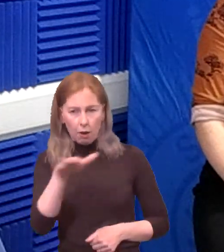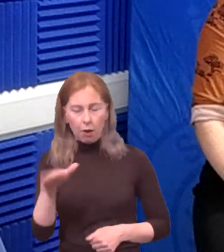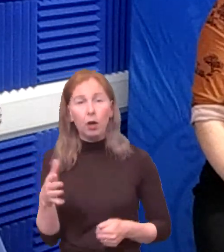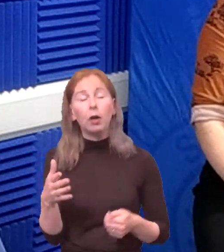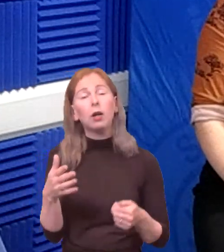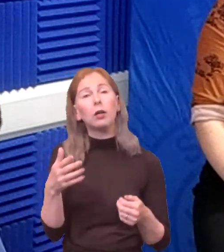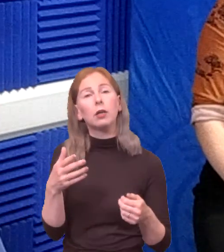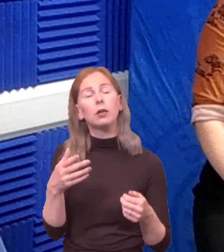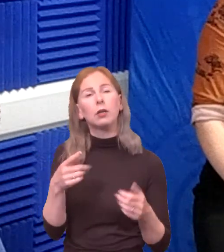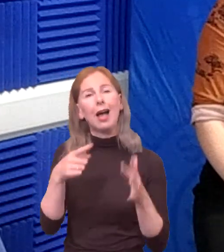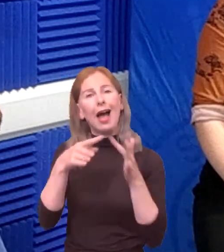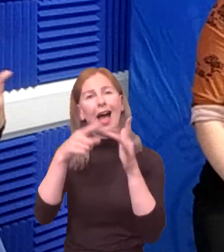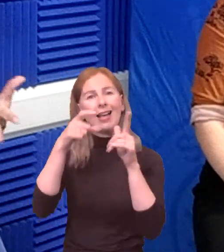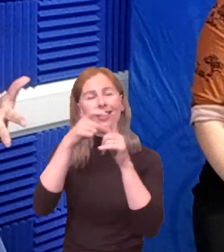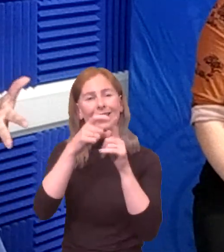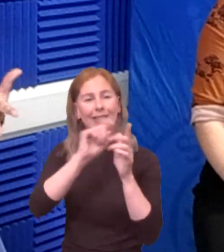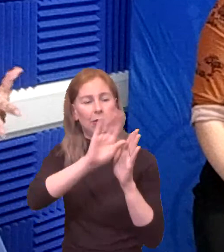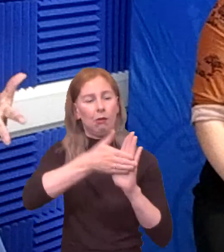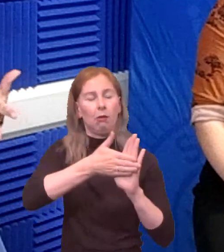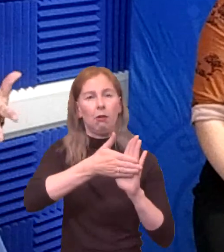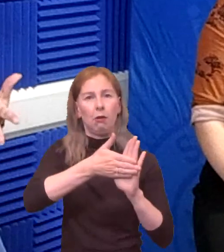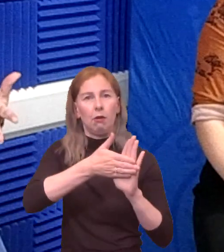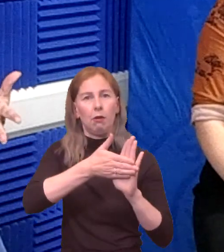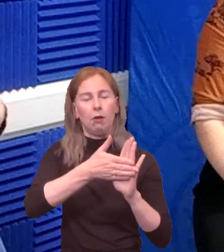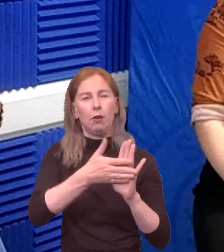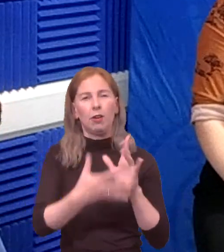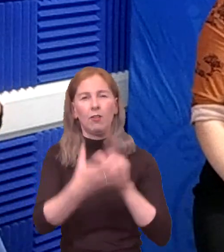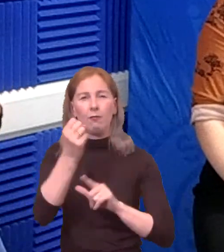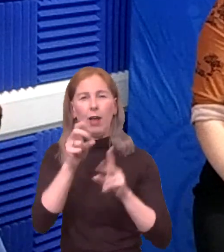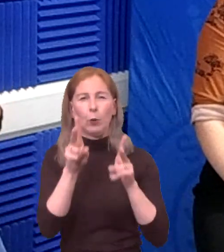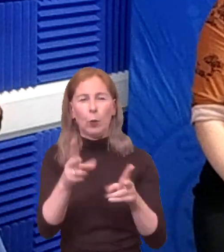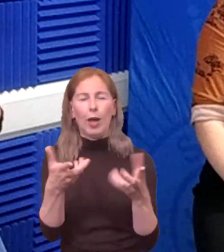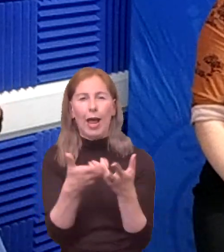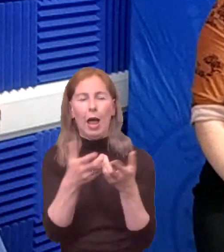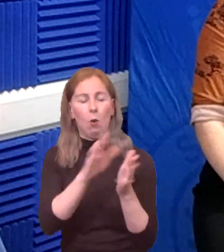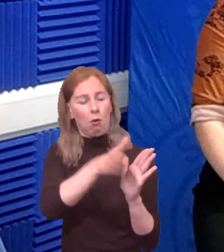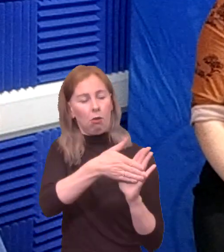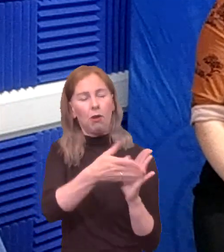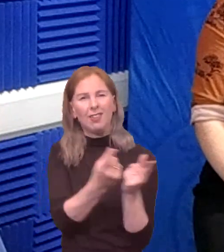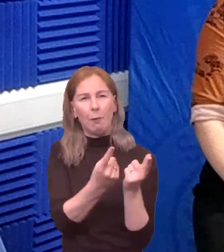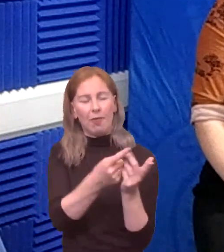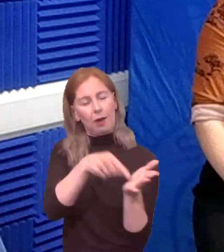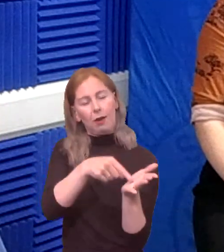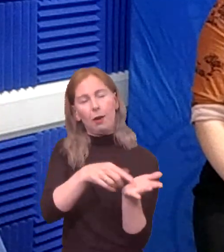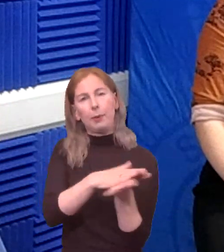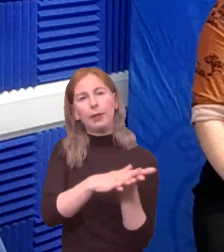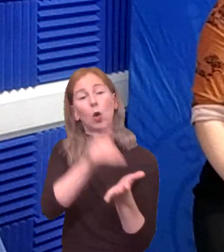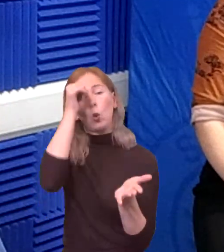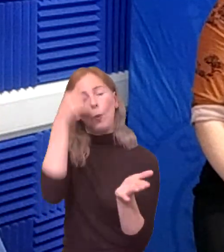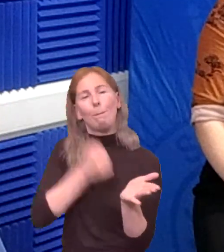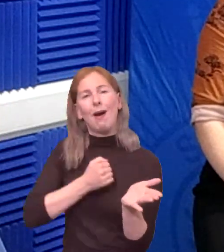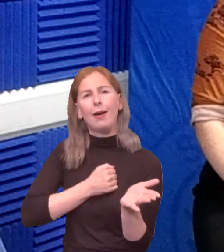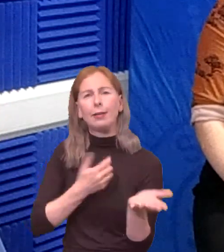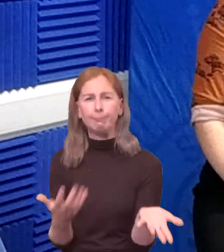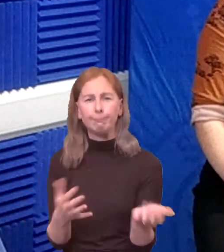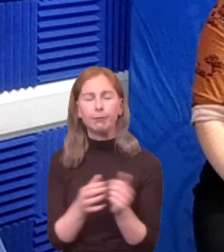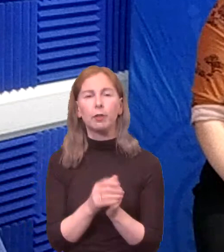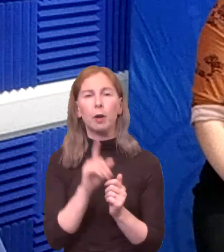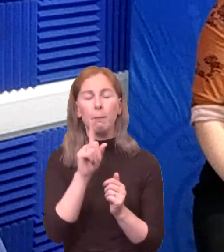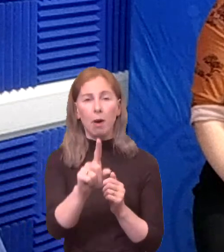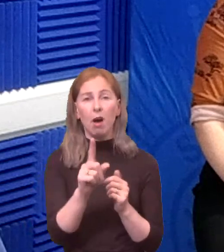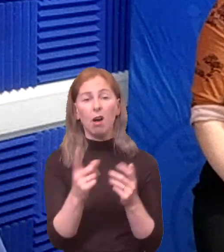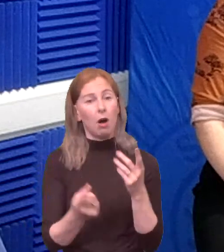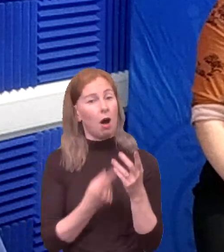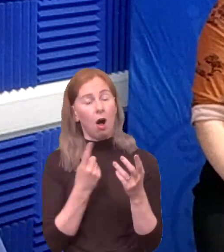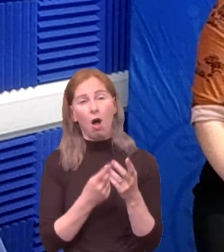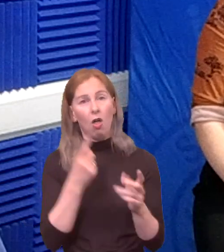identify their possessions in a way that they would know it was theirs, and it would be quite difficult to remove. But we also get much more organised thefts